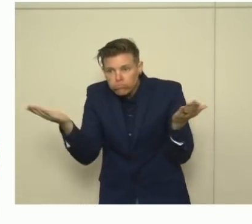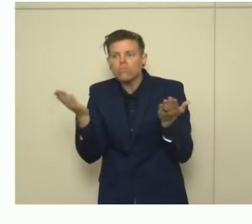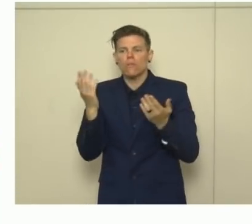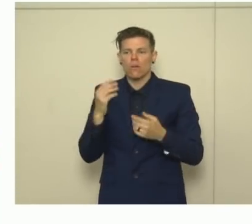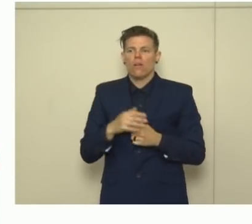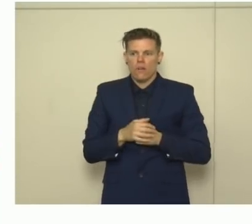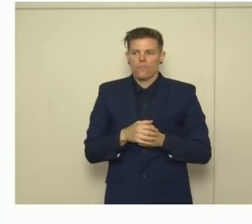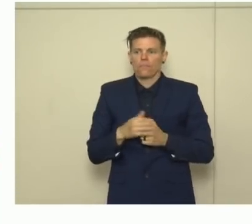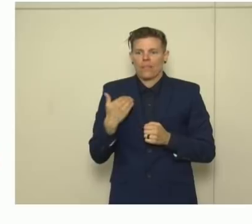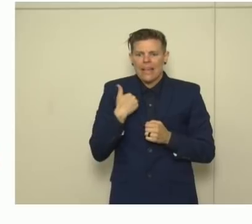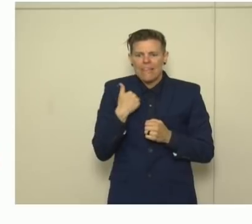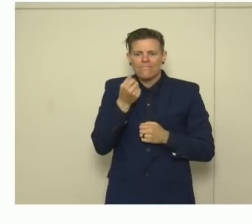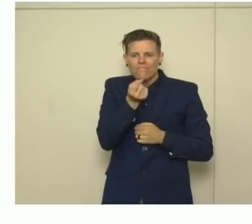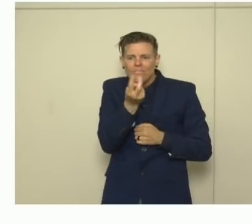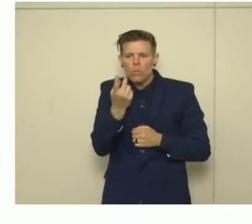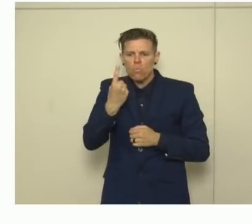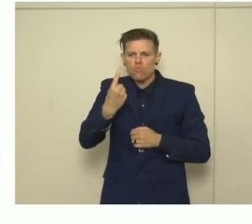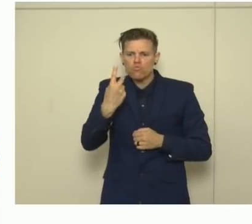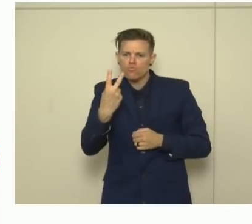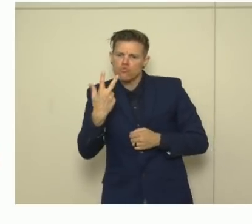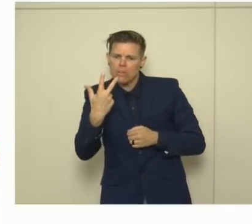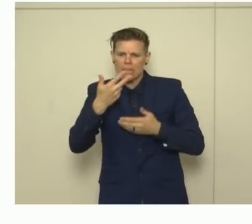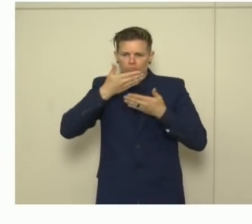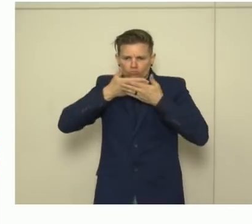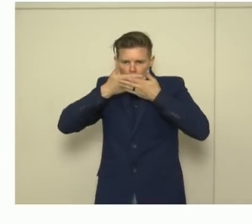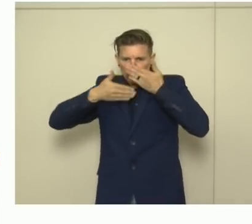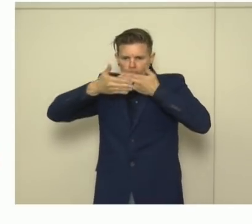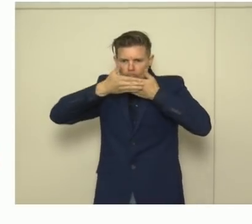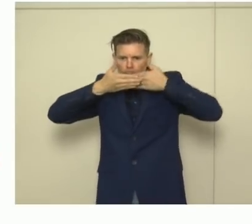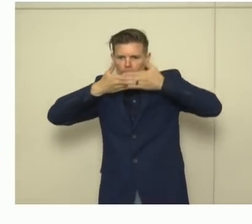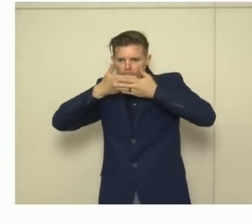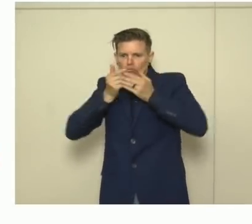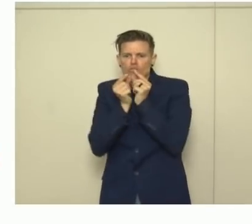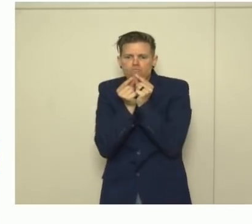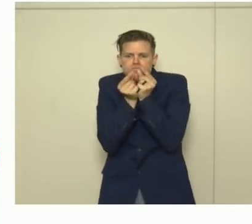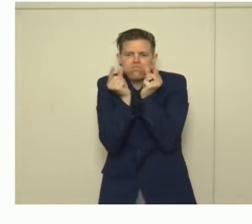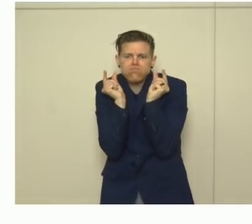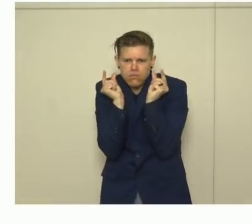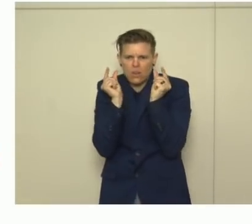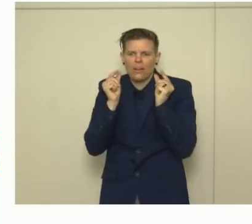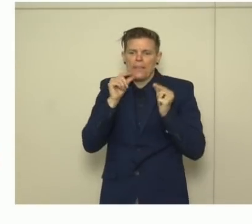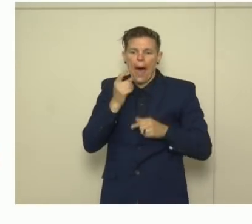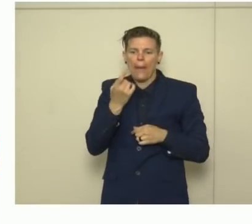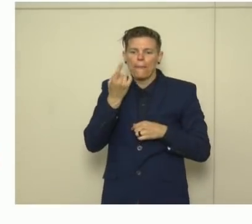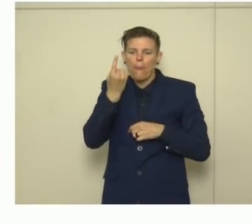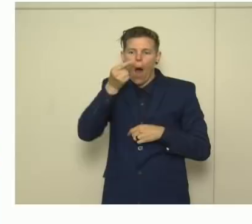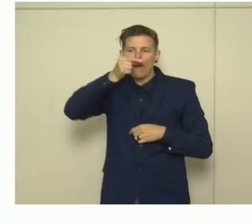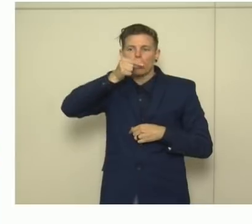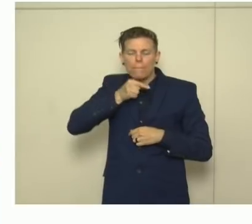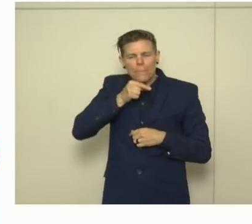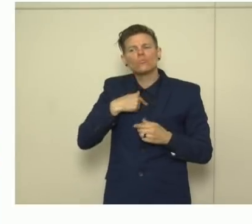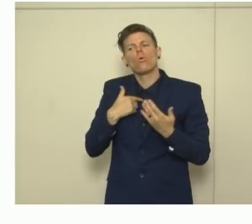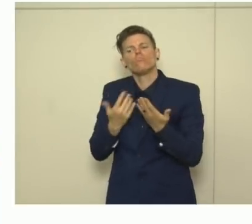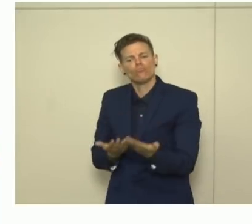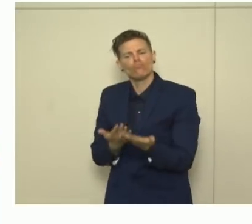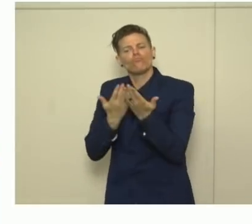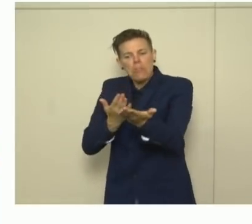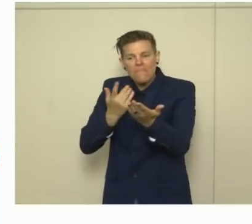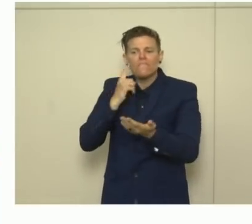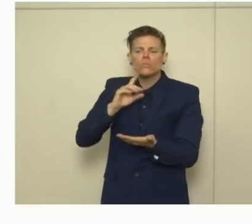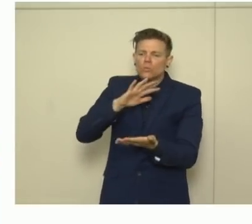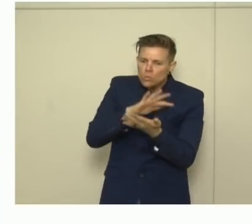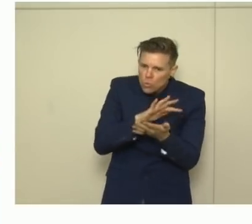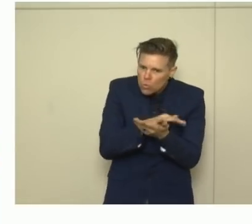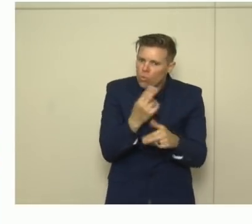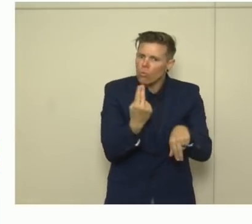they can wear for public use. We're going to be recommending those for schools as well. And while